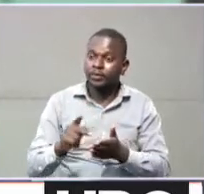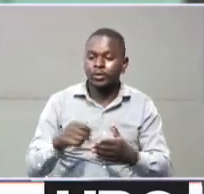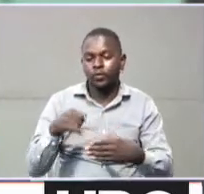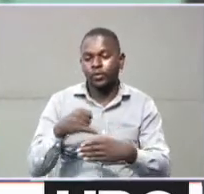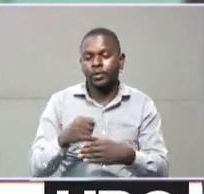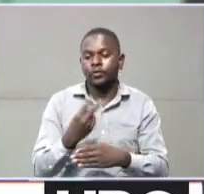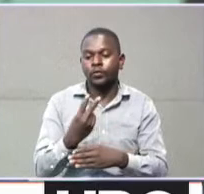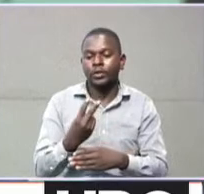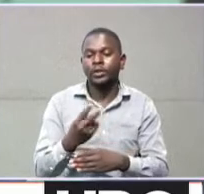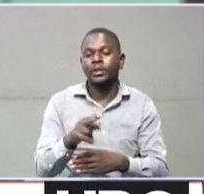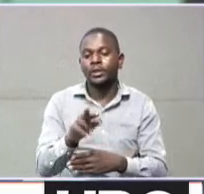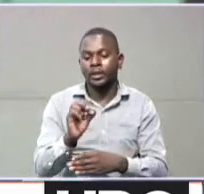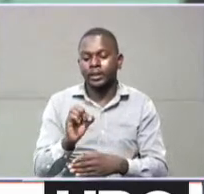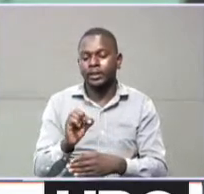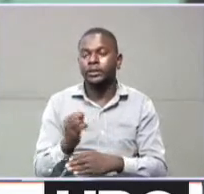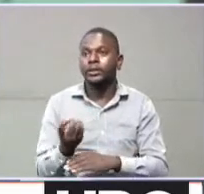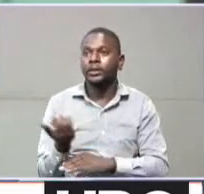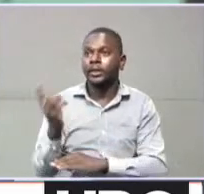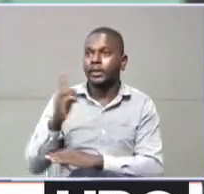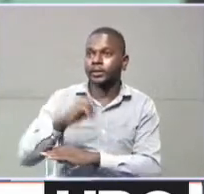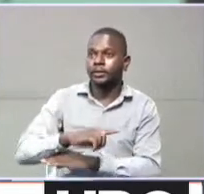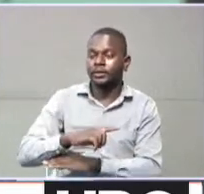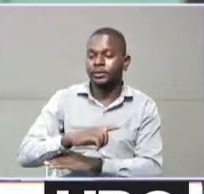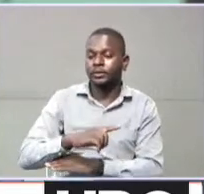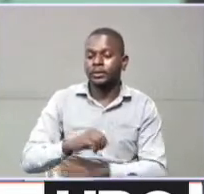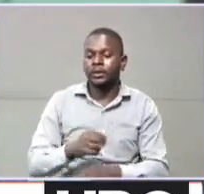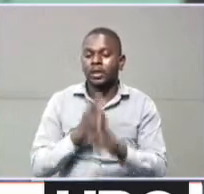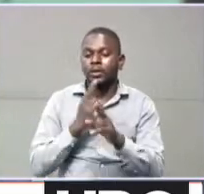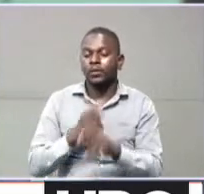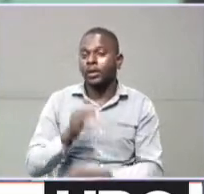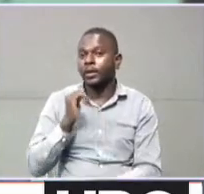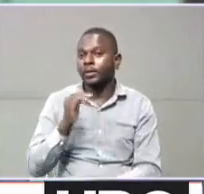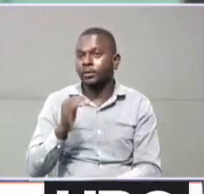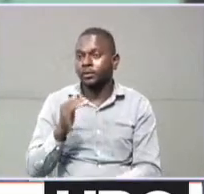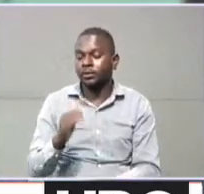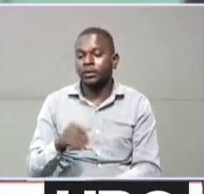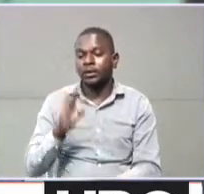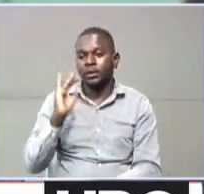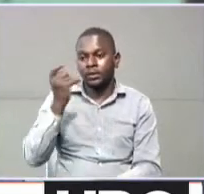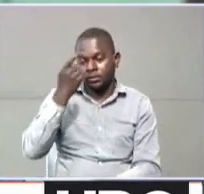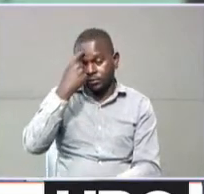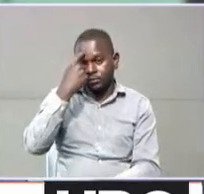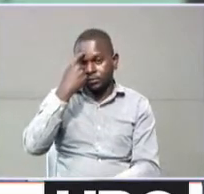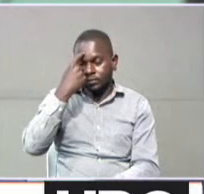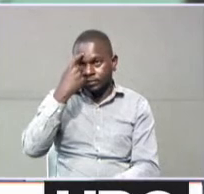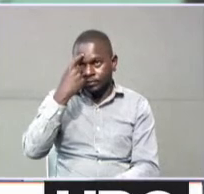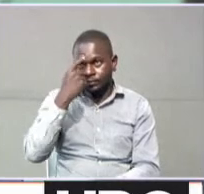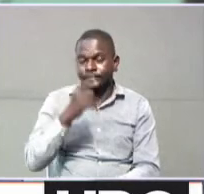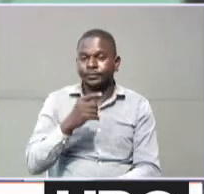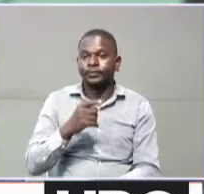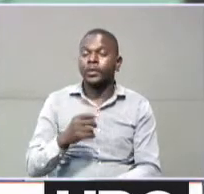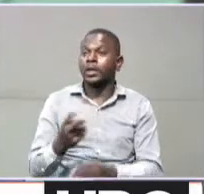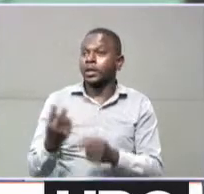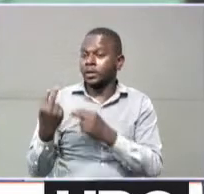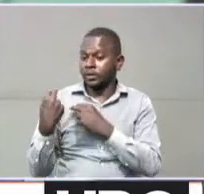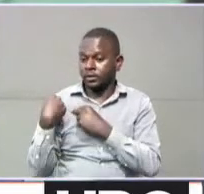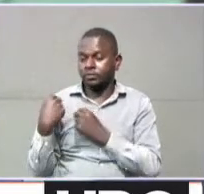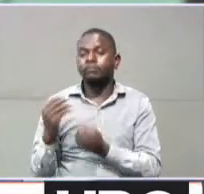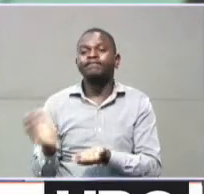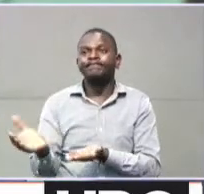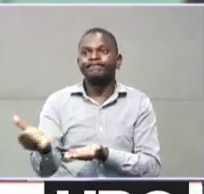28 days the whole naval speaker government has a responsibility of